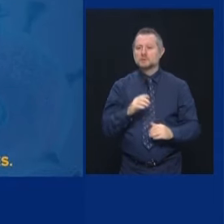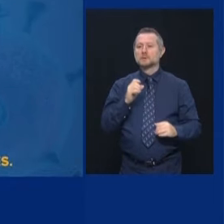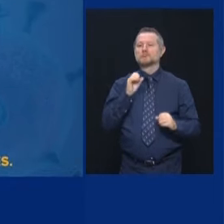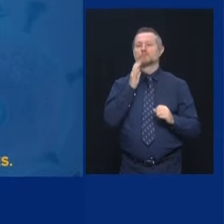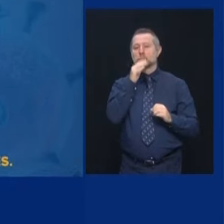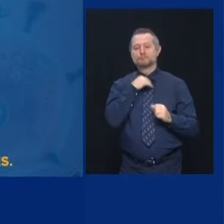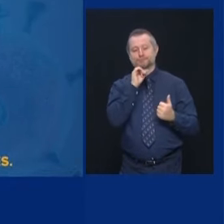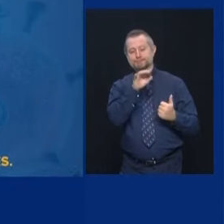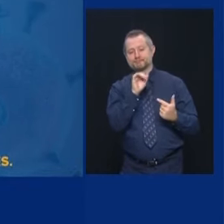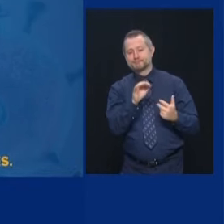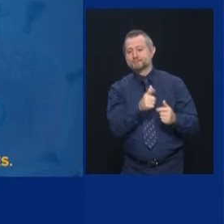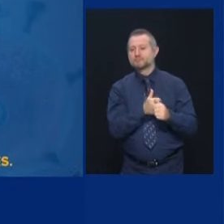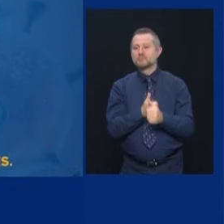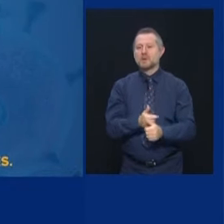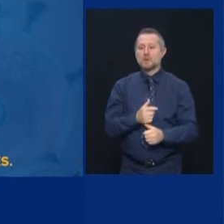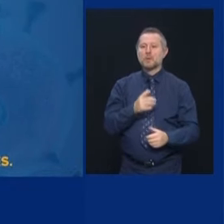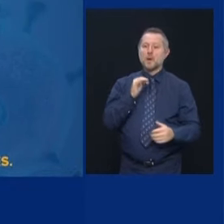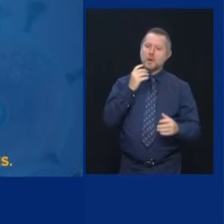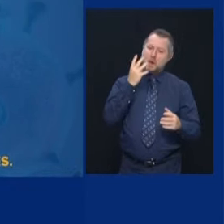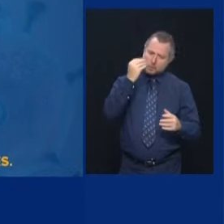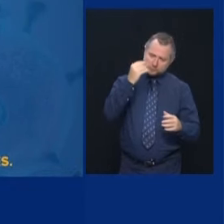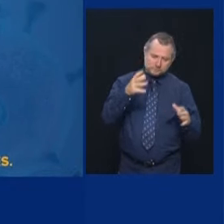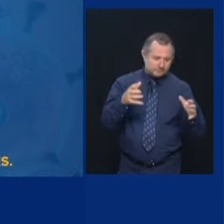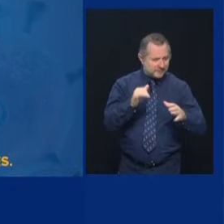primarily outdoors, et cetera.